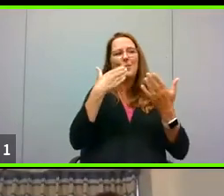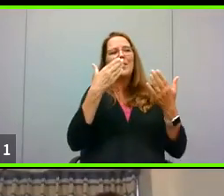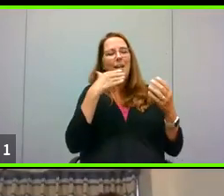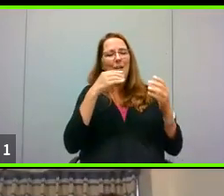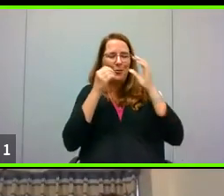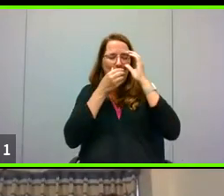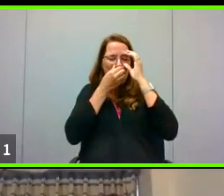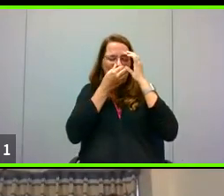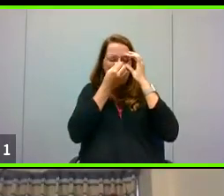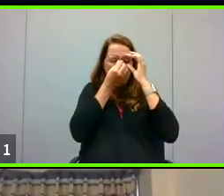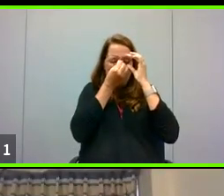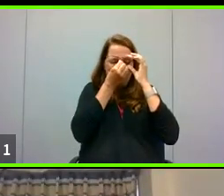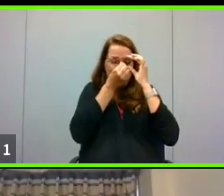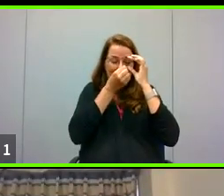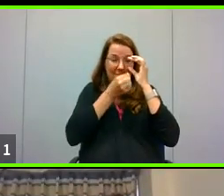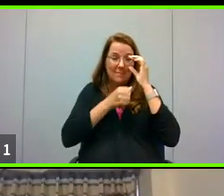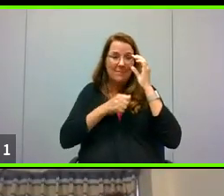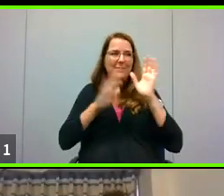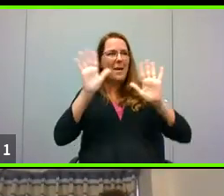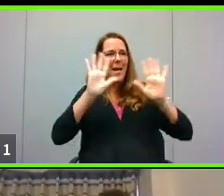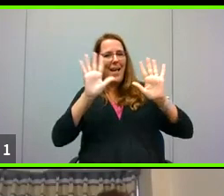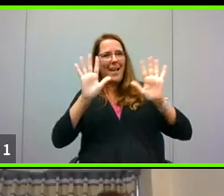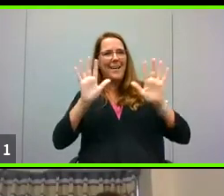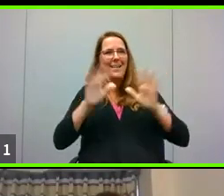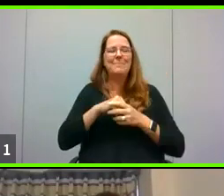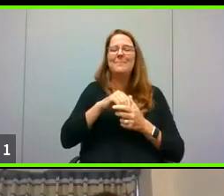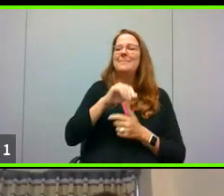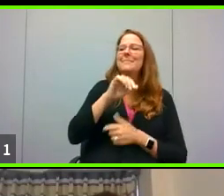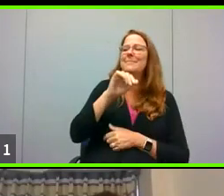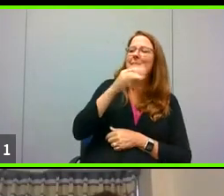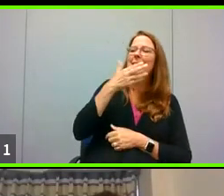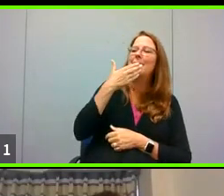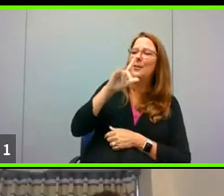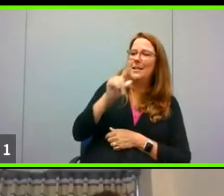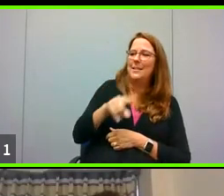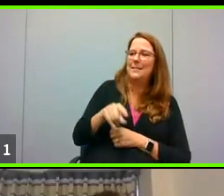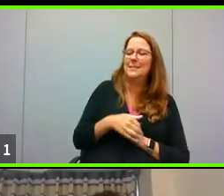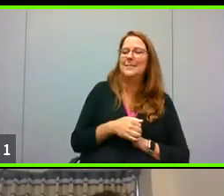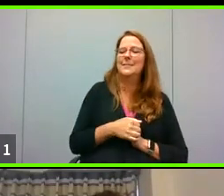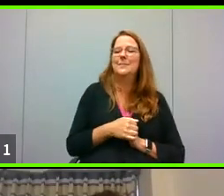ya. Thank you. Bye. Bye, Liz.